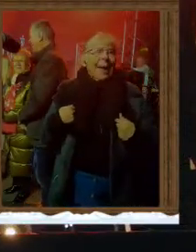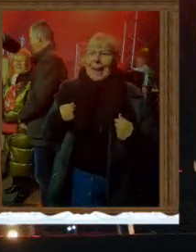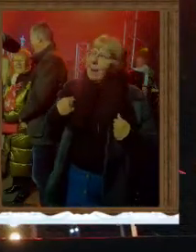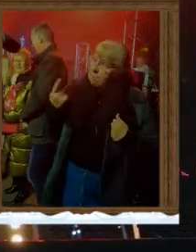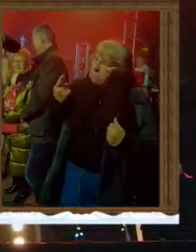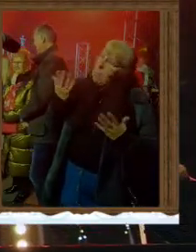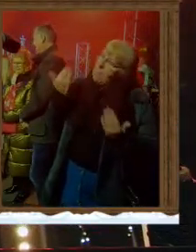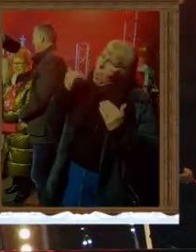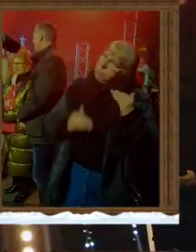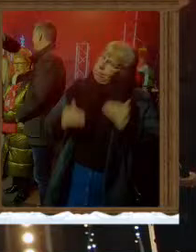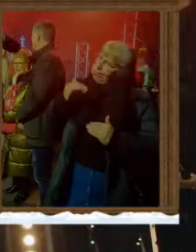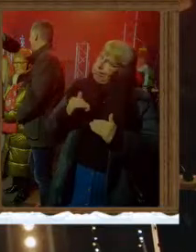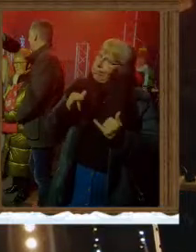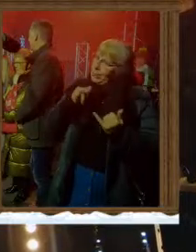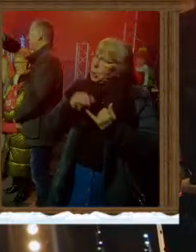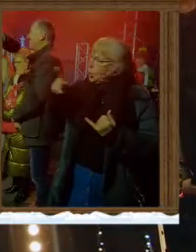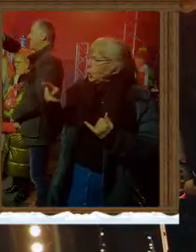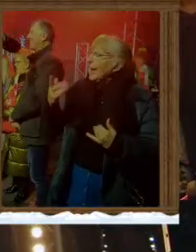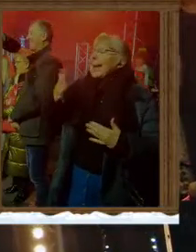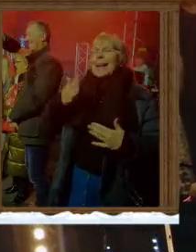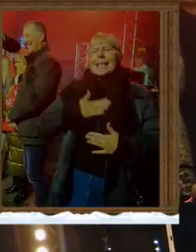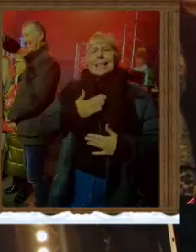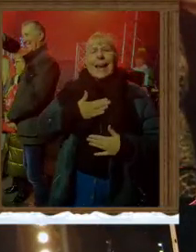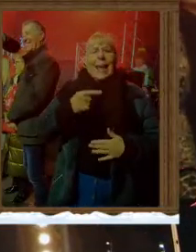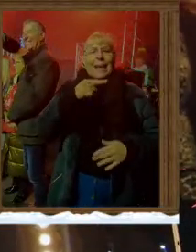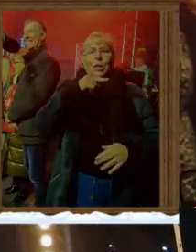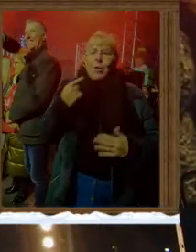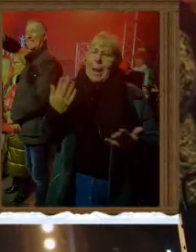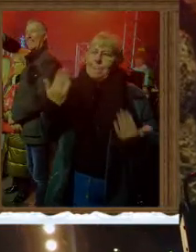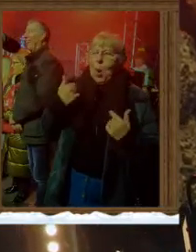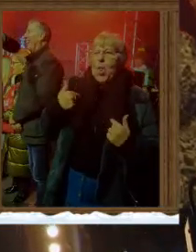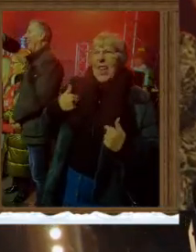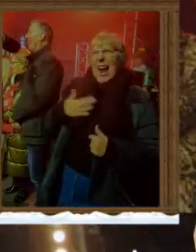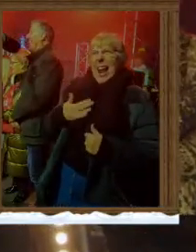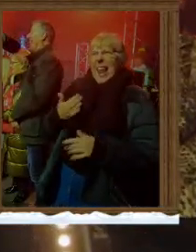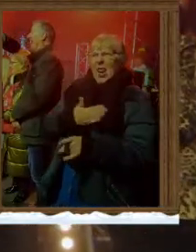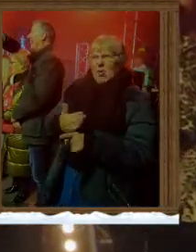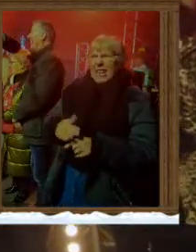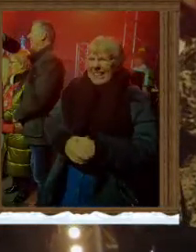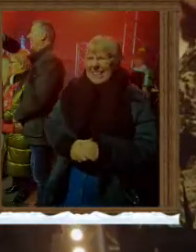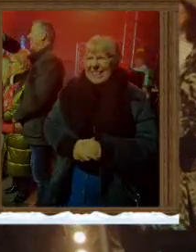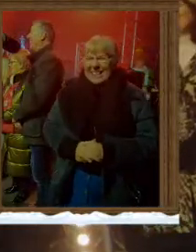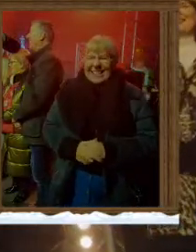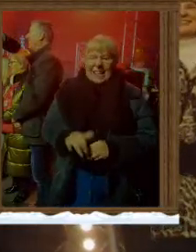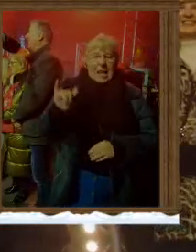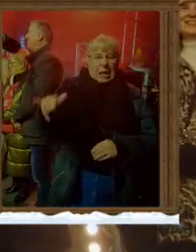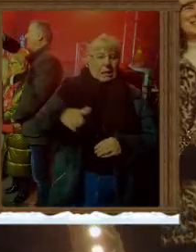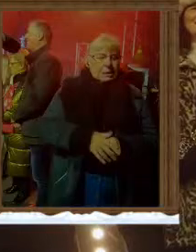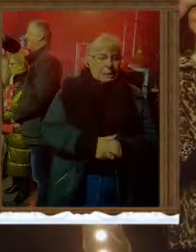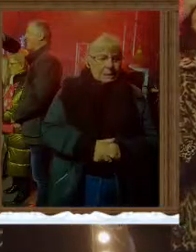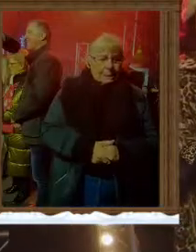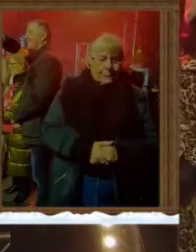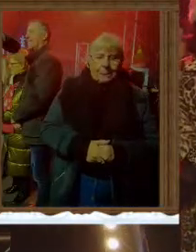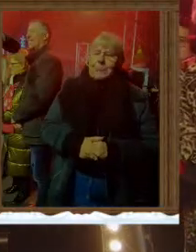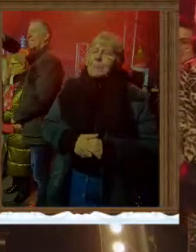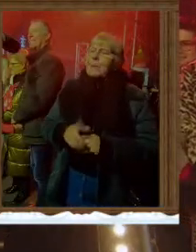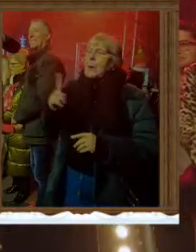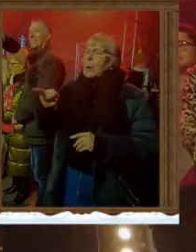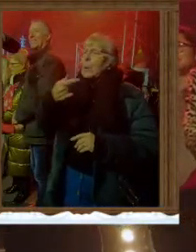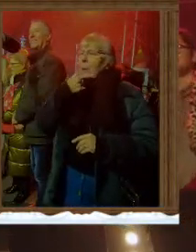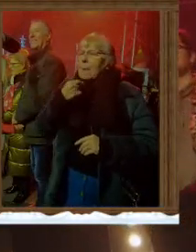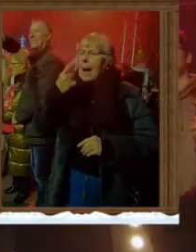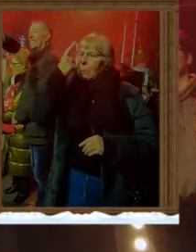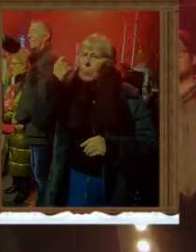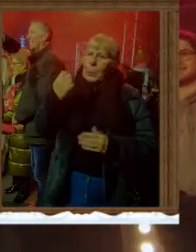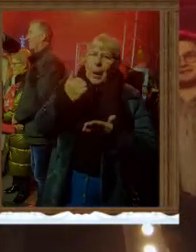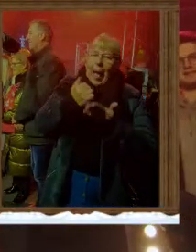Robinson. Somebody who likes the colour red more than I like the colour green. Yes? Yes. So there's one man I think that could certainly